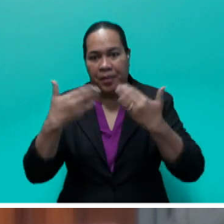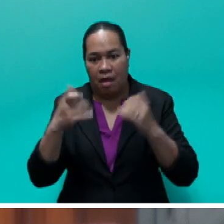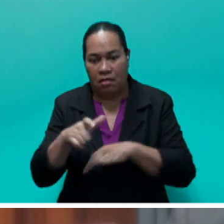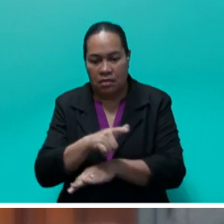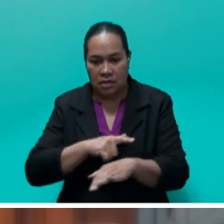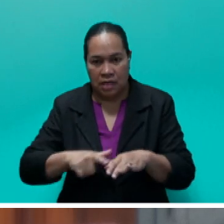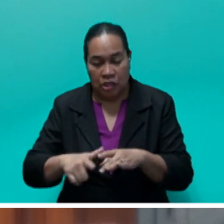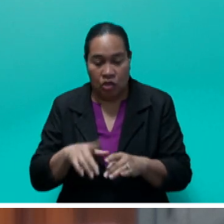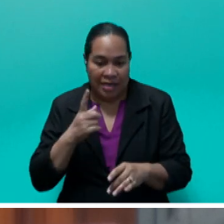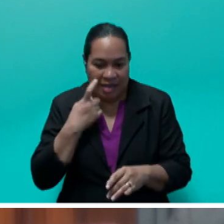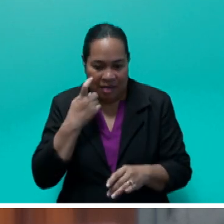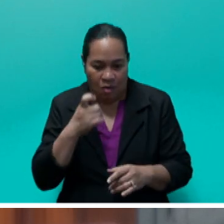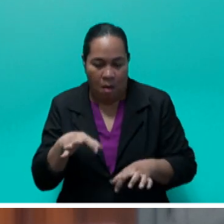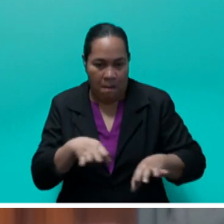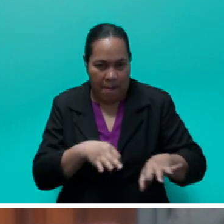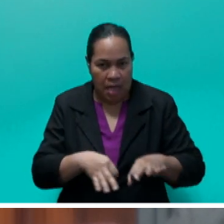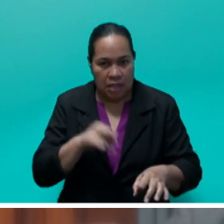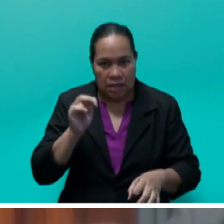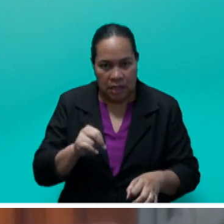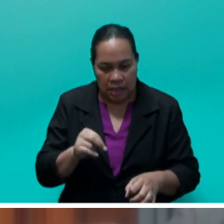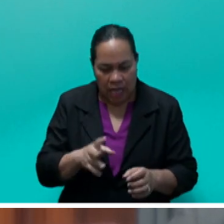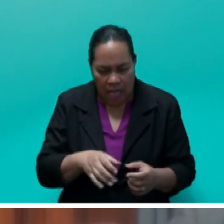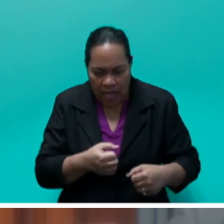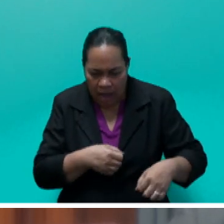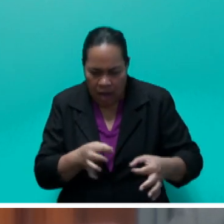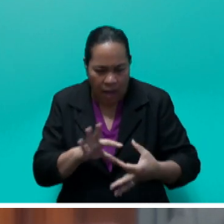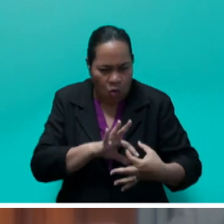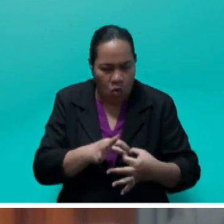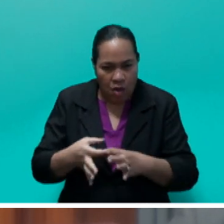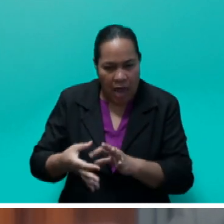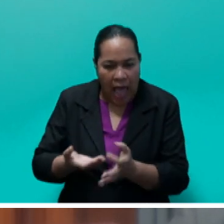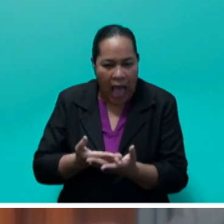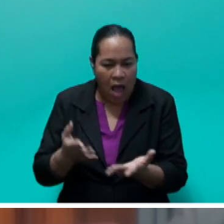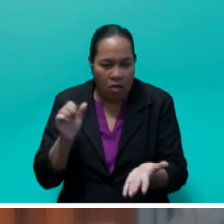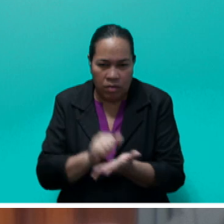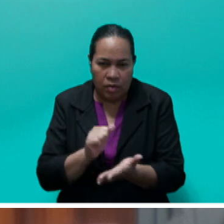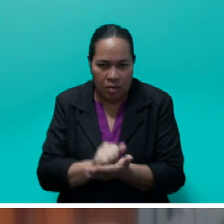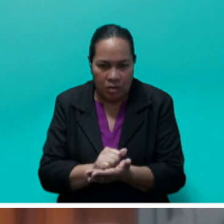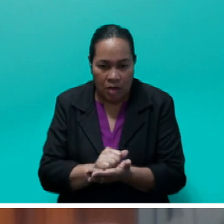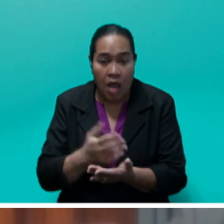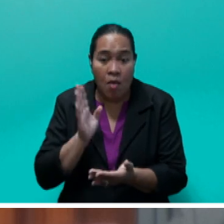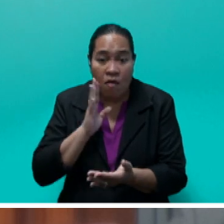considerable logistic and interagency coordinations before execution.